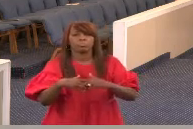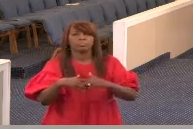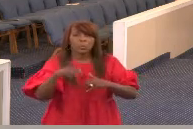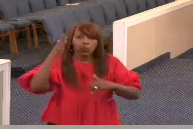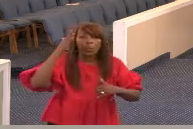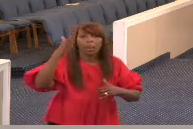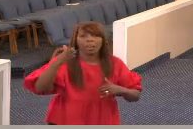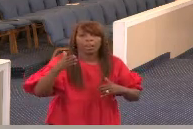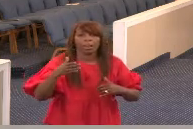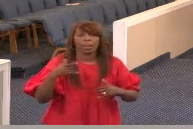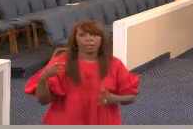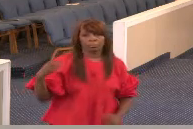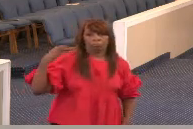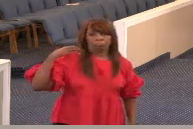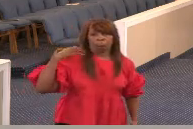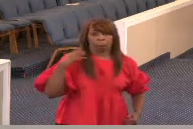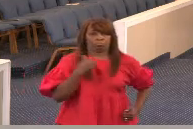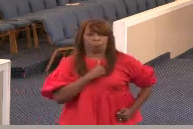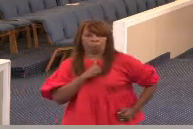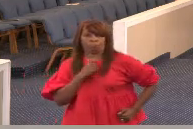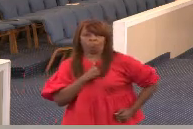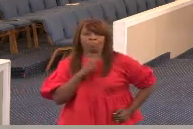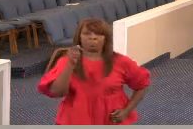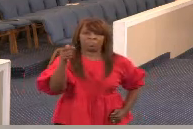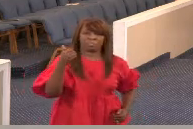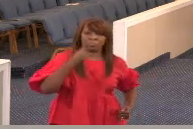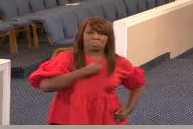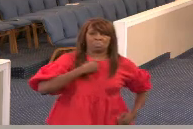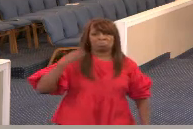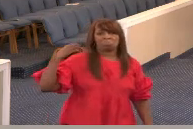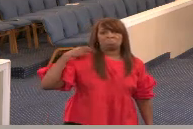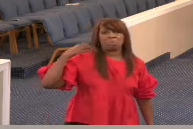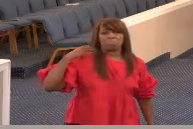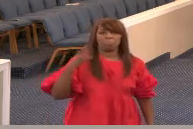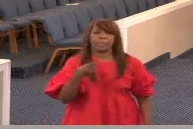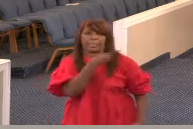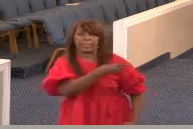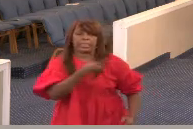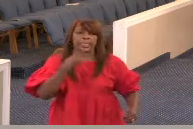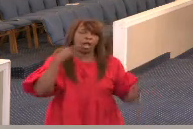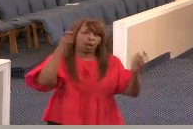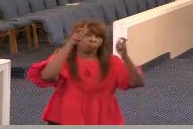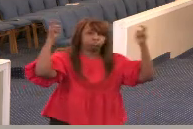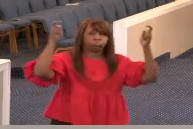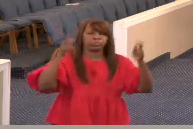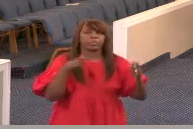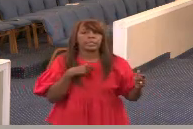The centurion, because he had a title, centurion listens to